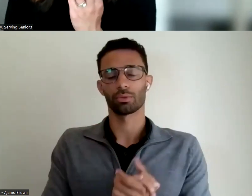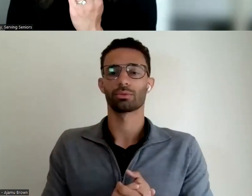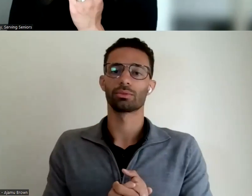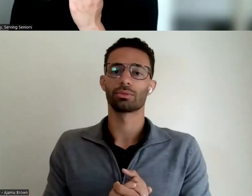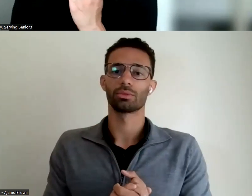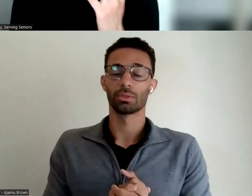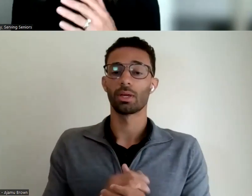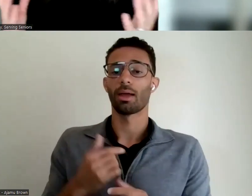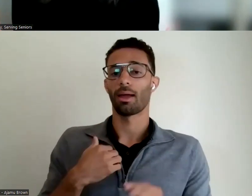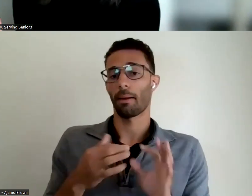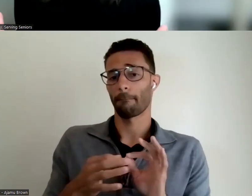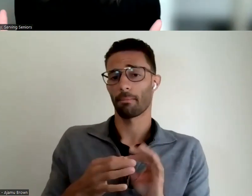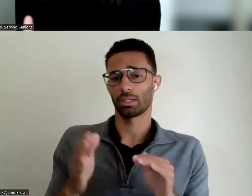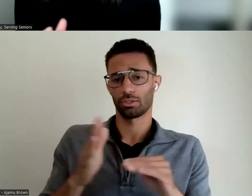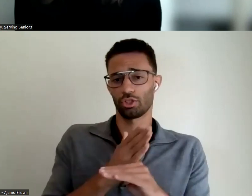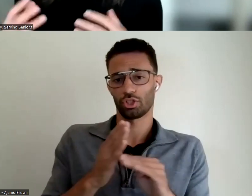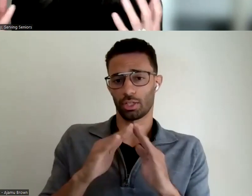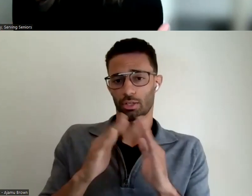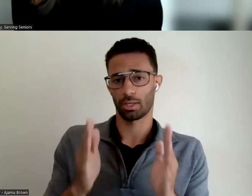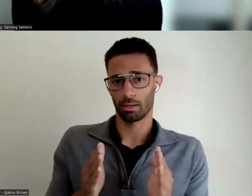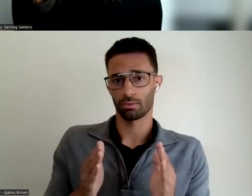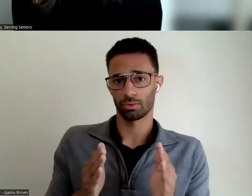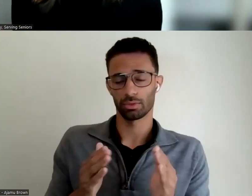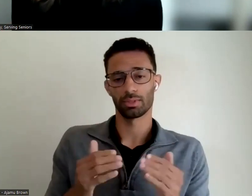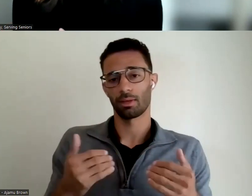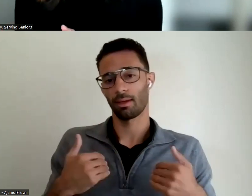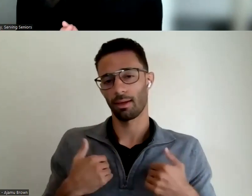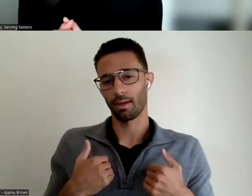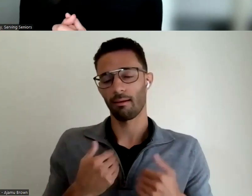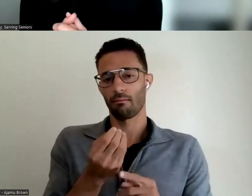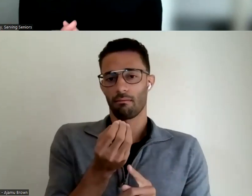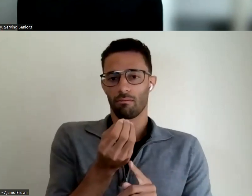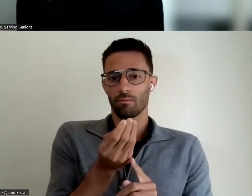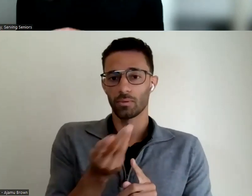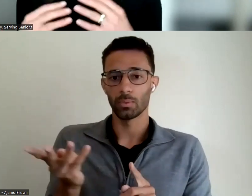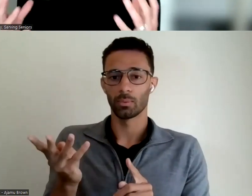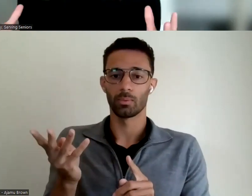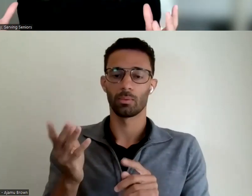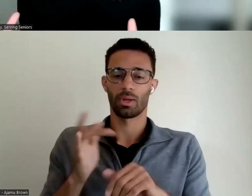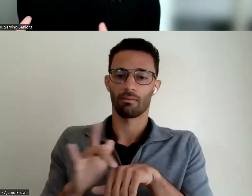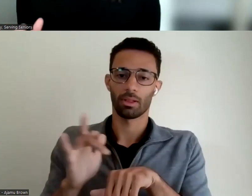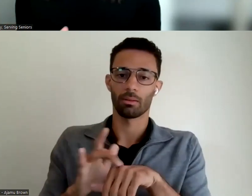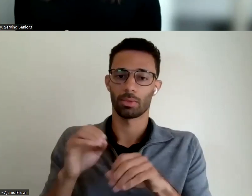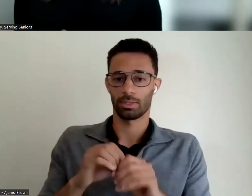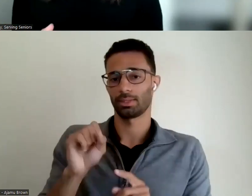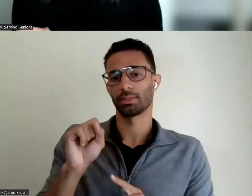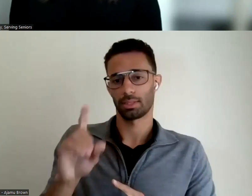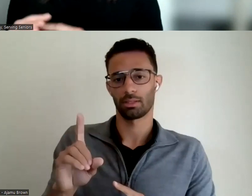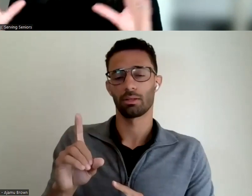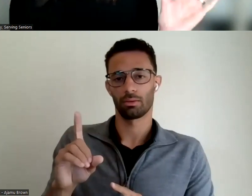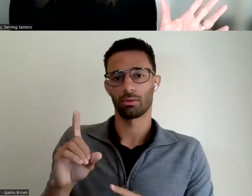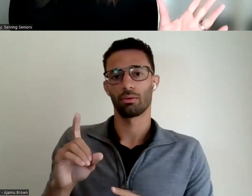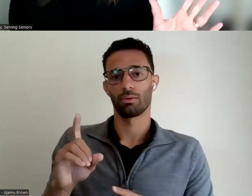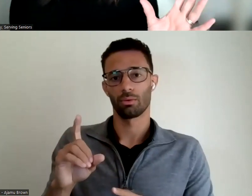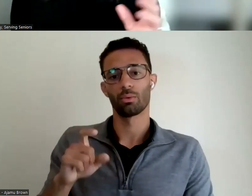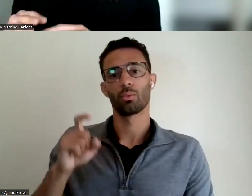housing, because frankly, there's just so few housing in San Diego that we really need an above